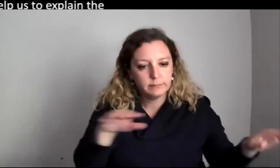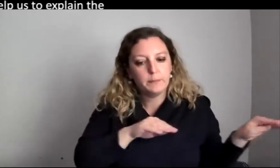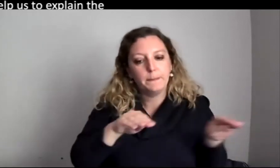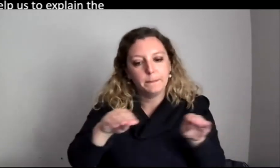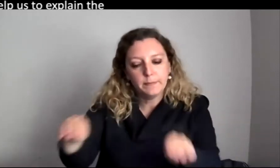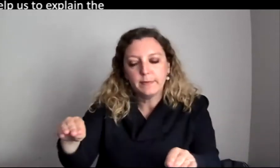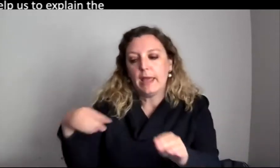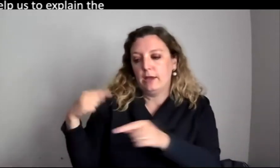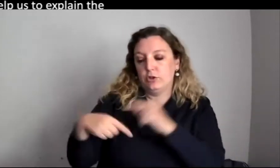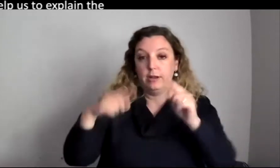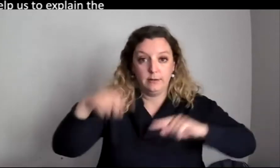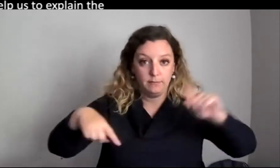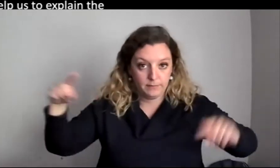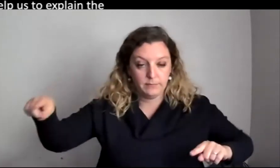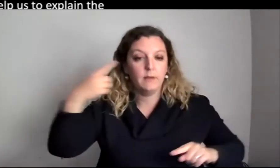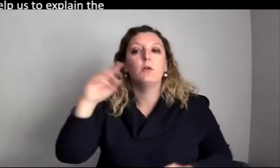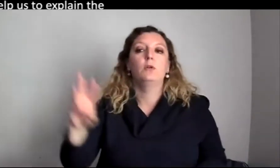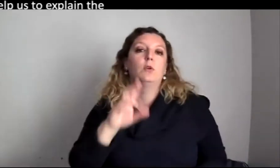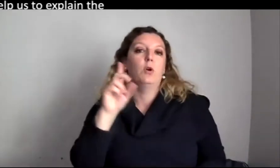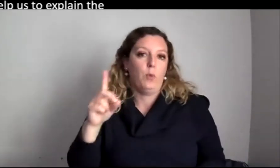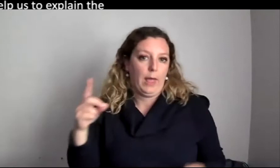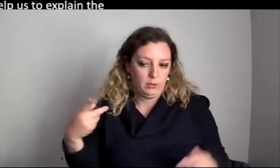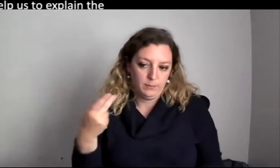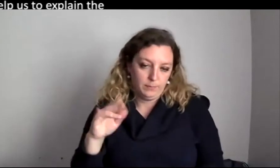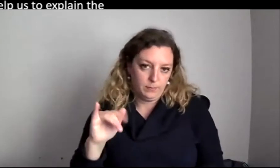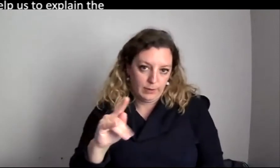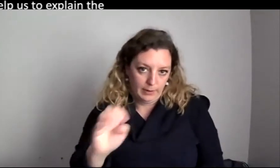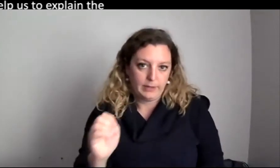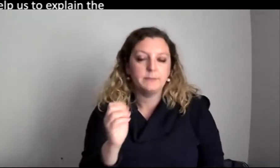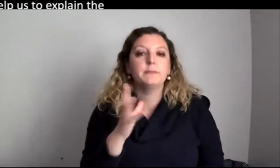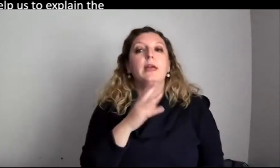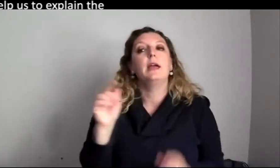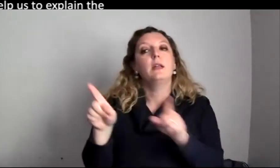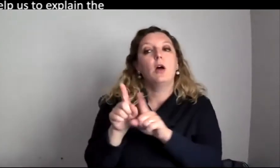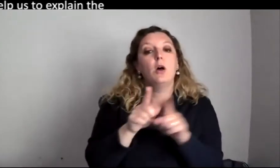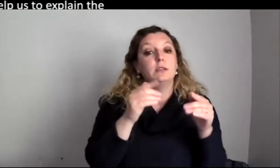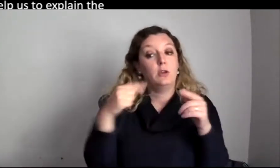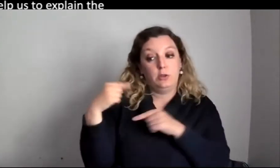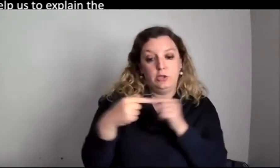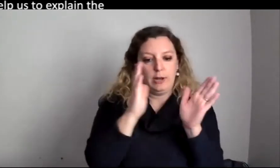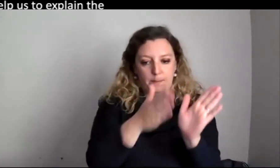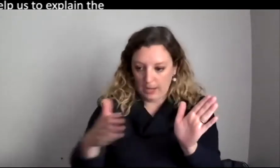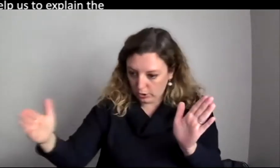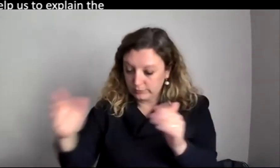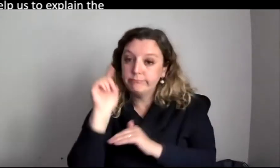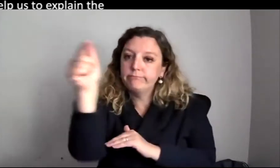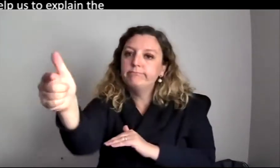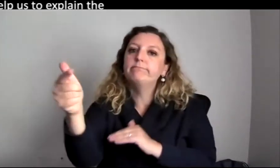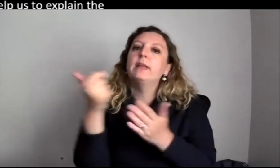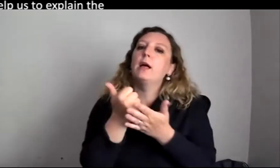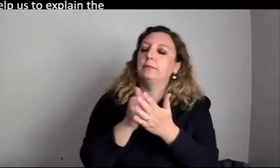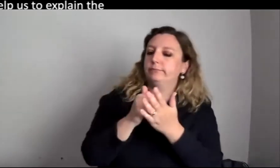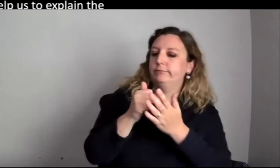genetic diversity in wild primate populations? And how the resulting patterns of genetic relatedness or kinship can help us to explain